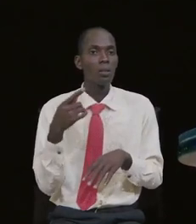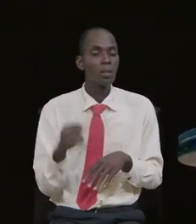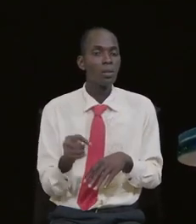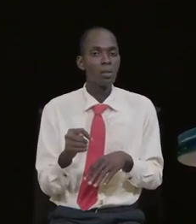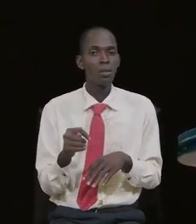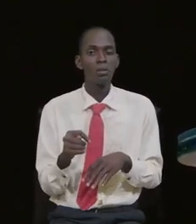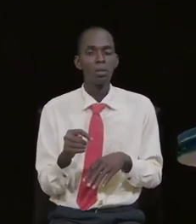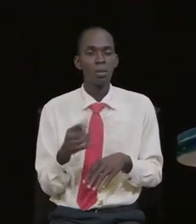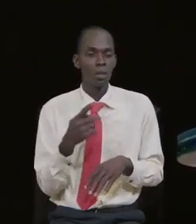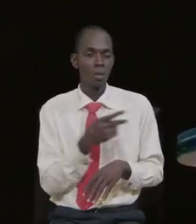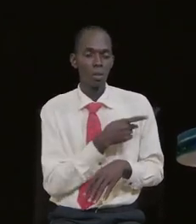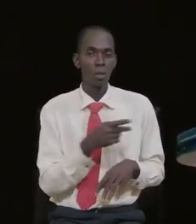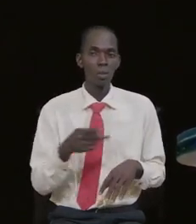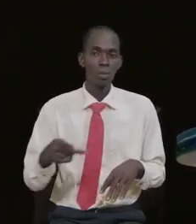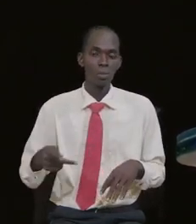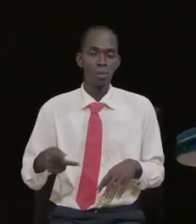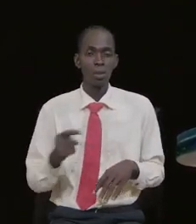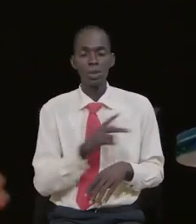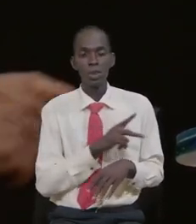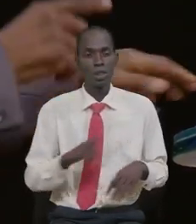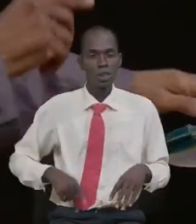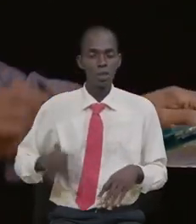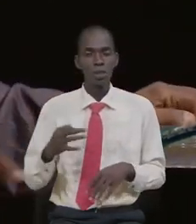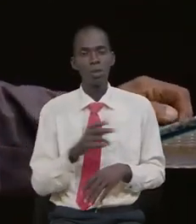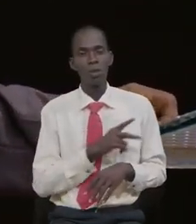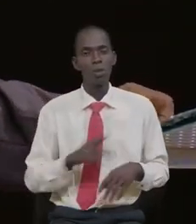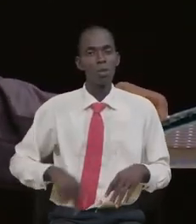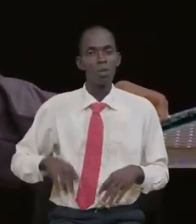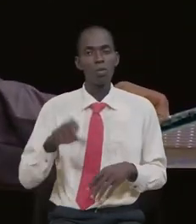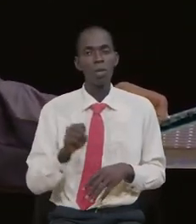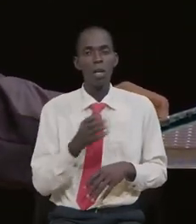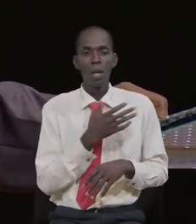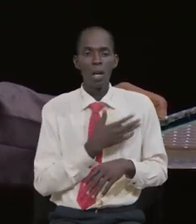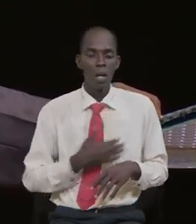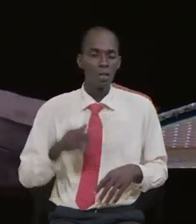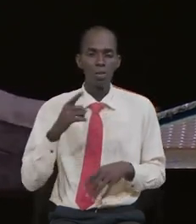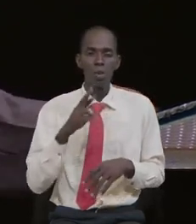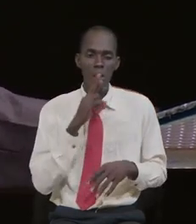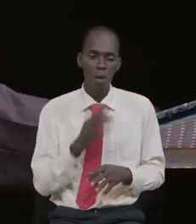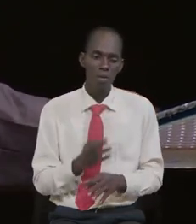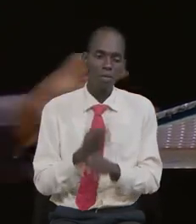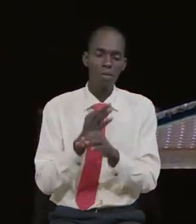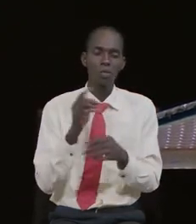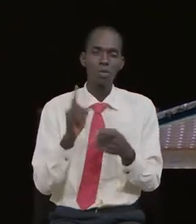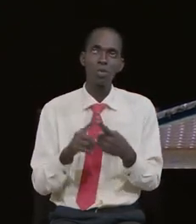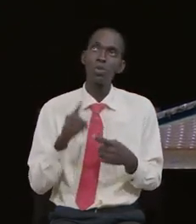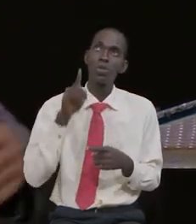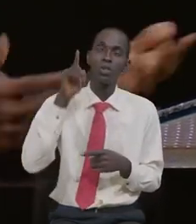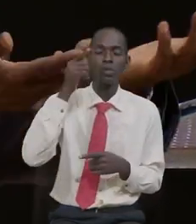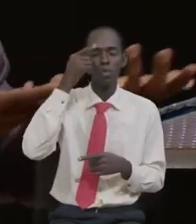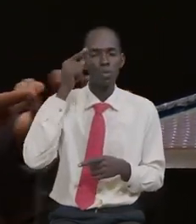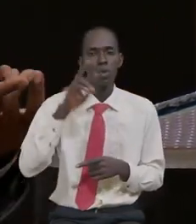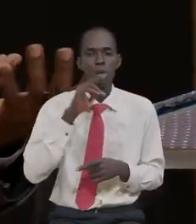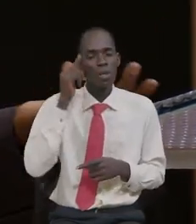the prince of the kingdom, and the King of Kings and the Lord of Lords, and you are faithful to him because you are thinking of the future kingdom.